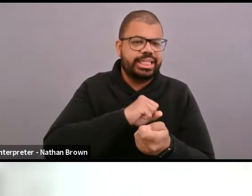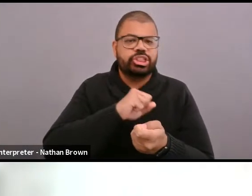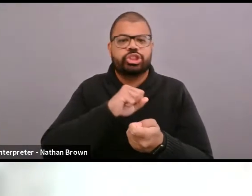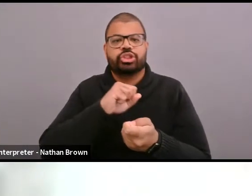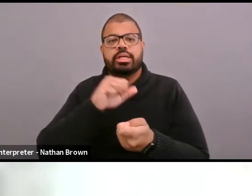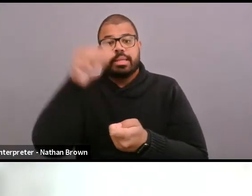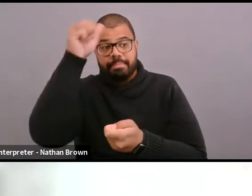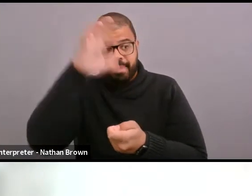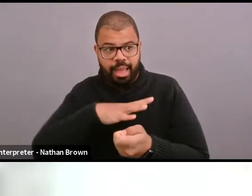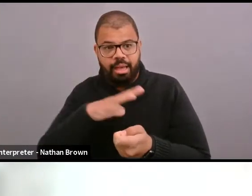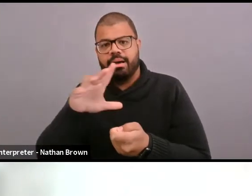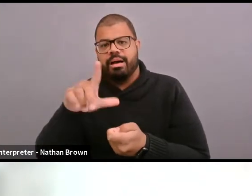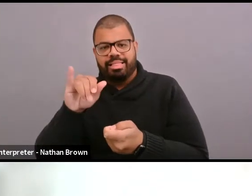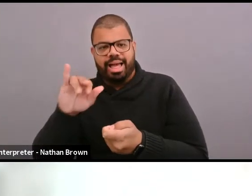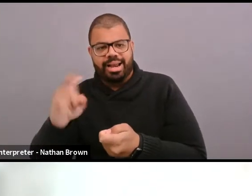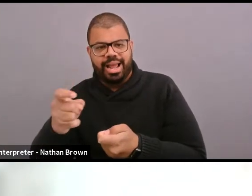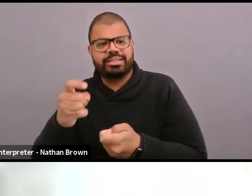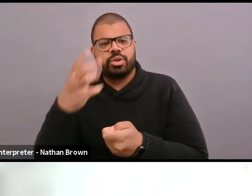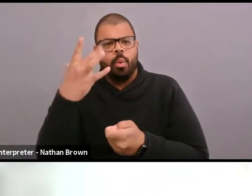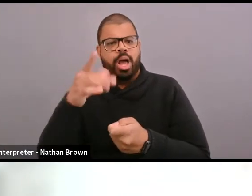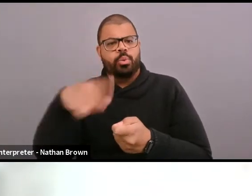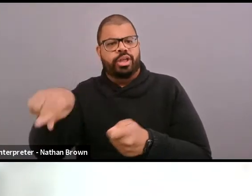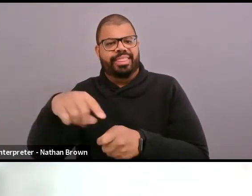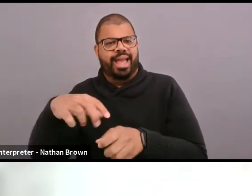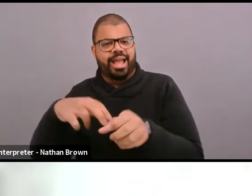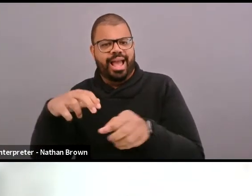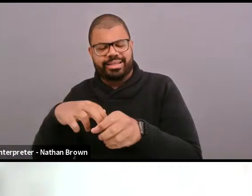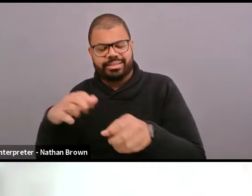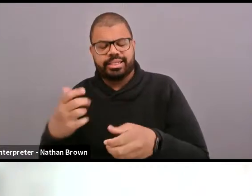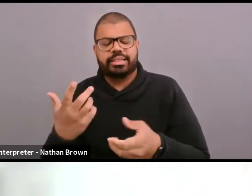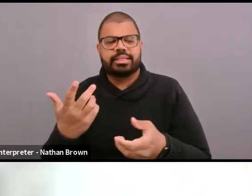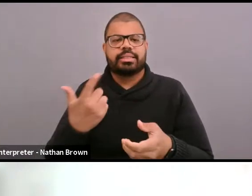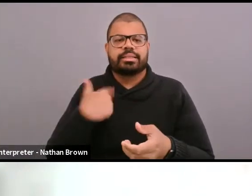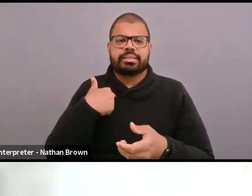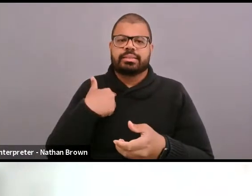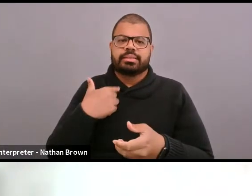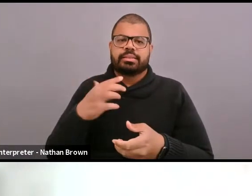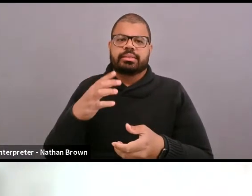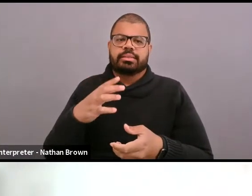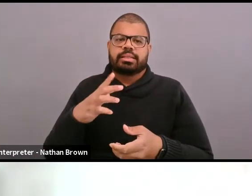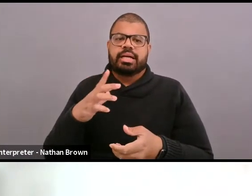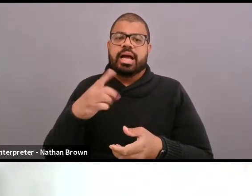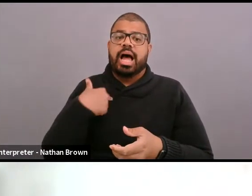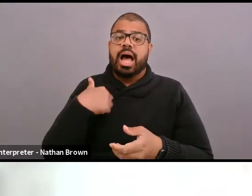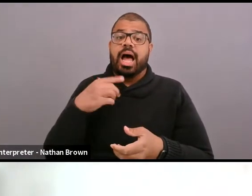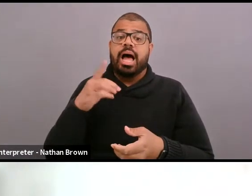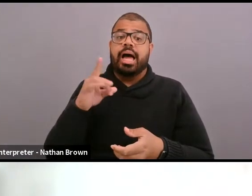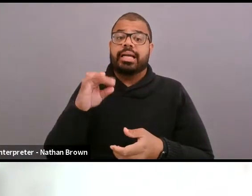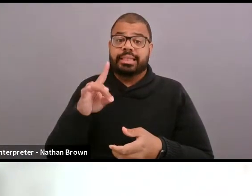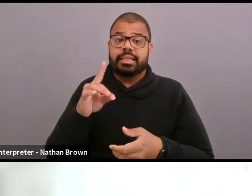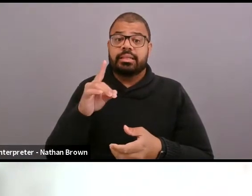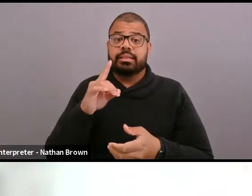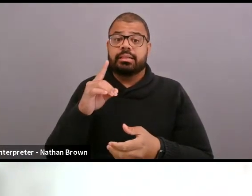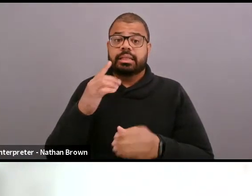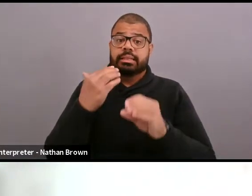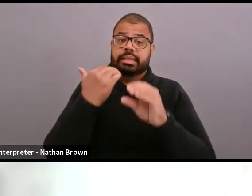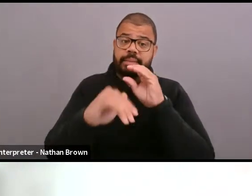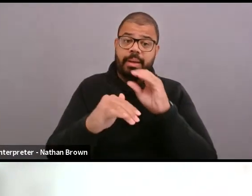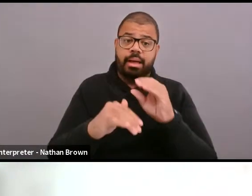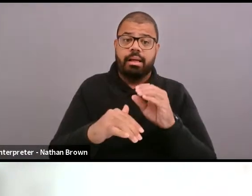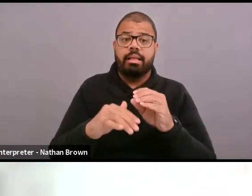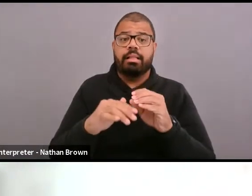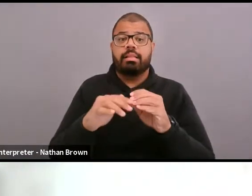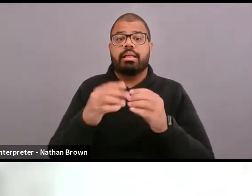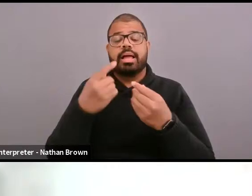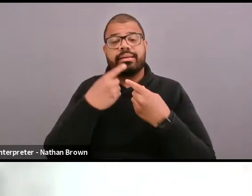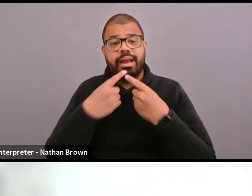male, were exiting. And I was sending emails or an announcement to give them status in